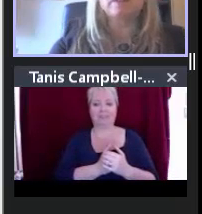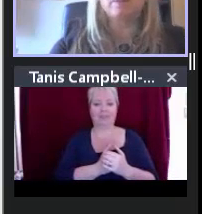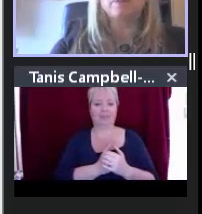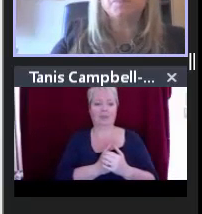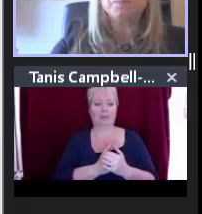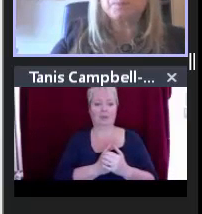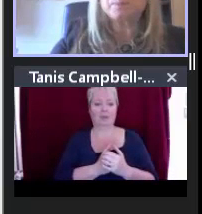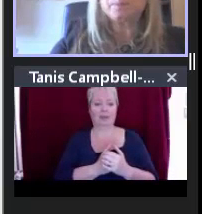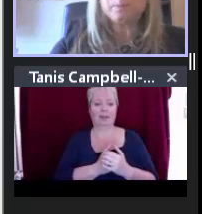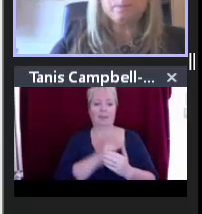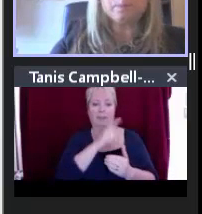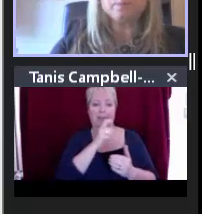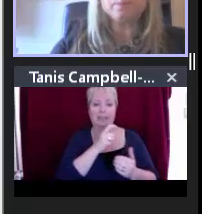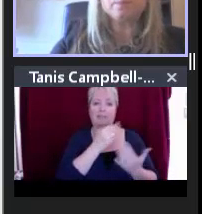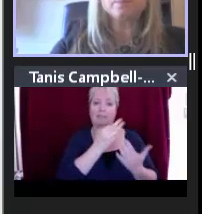outcomes possible.